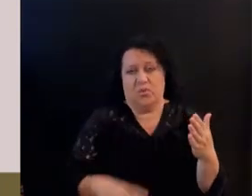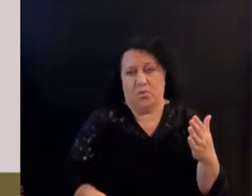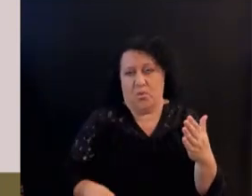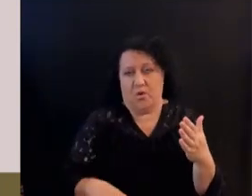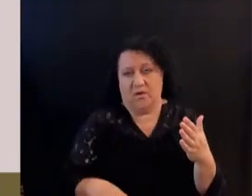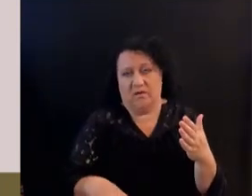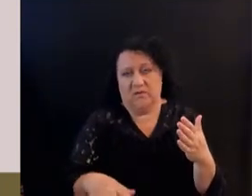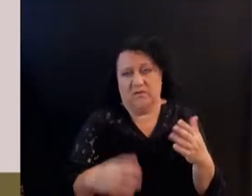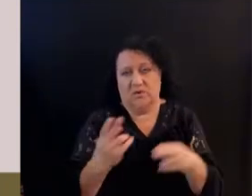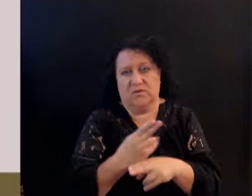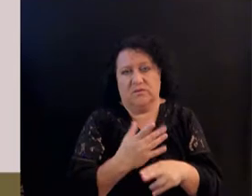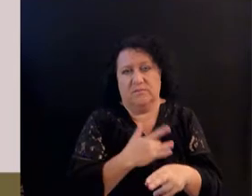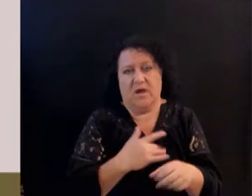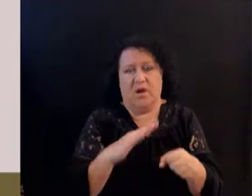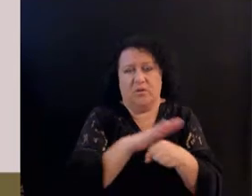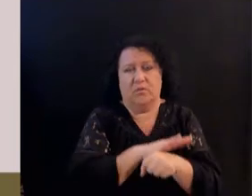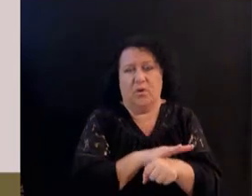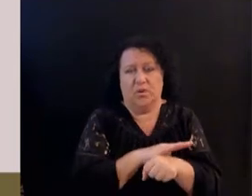heart.